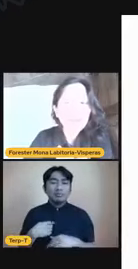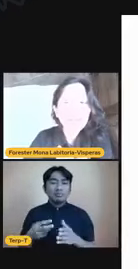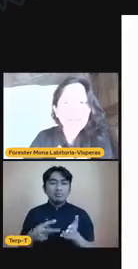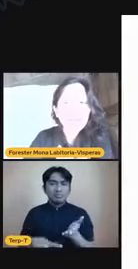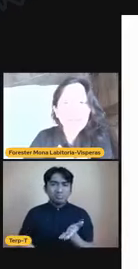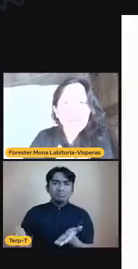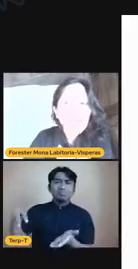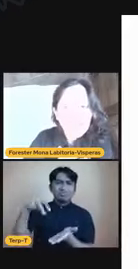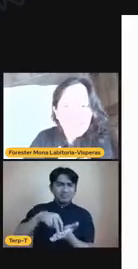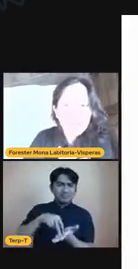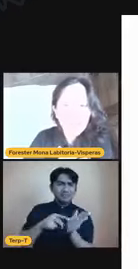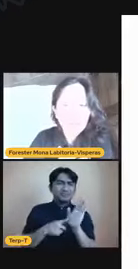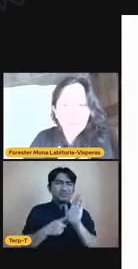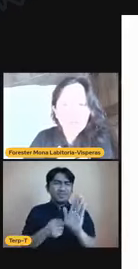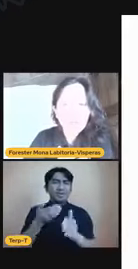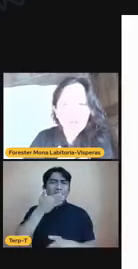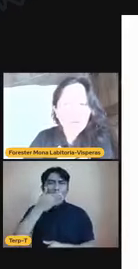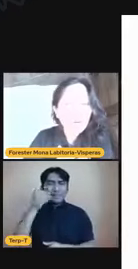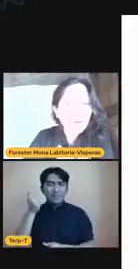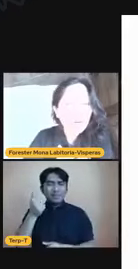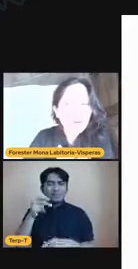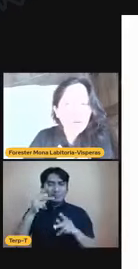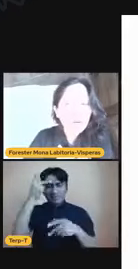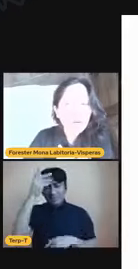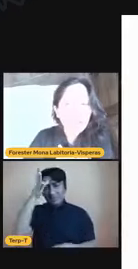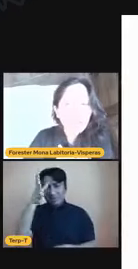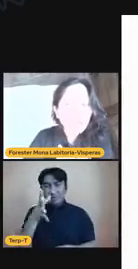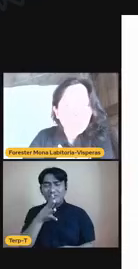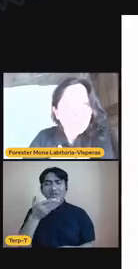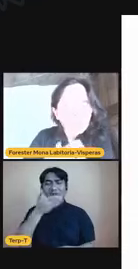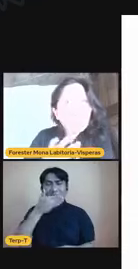best parent, best caregiver,